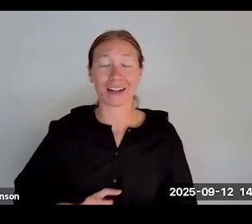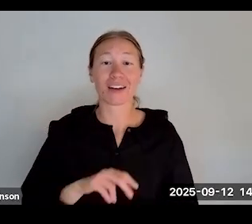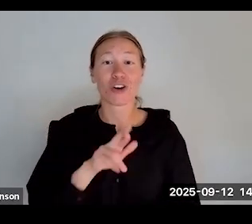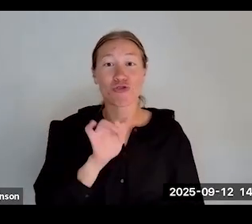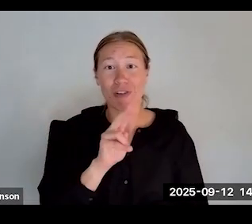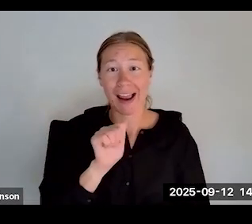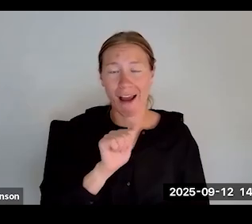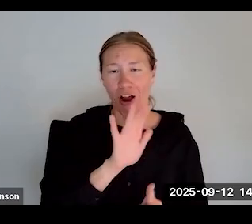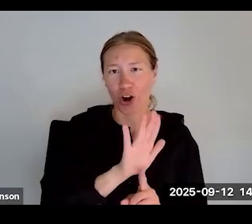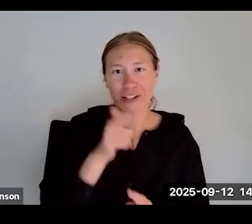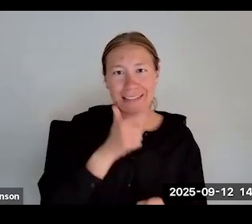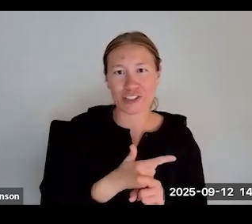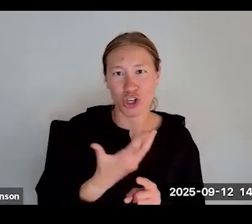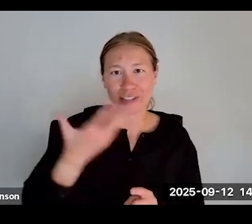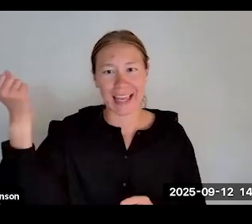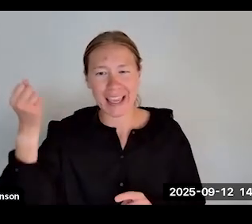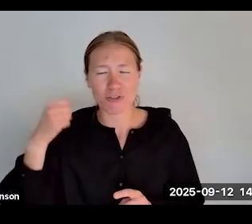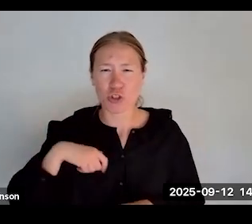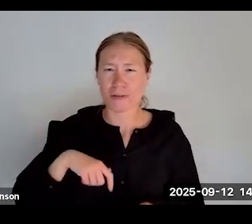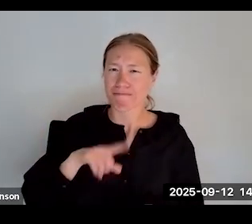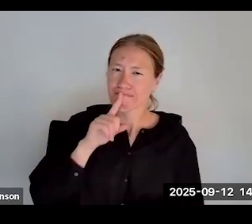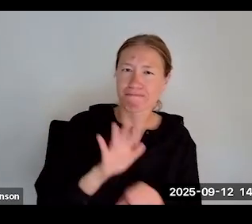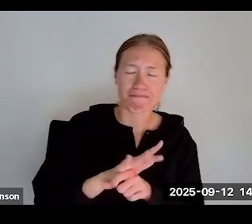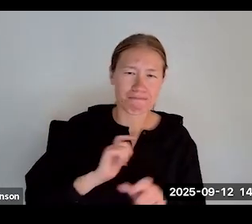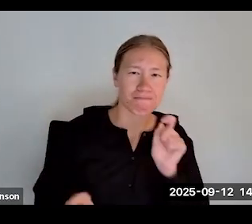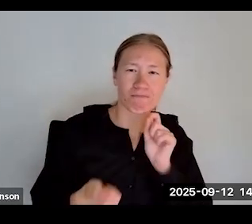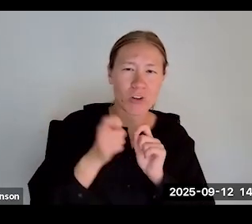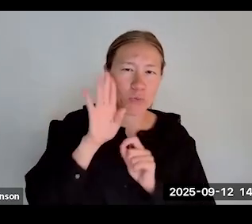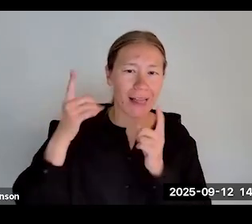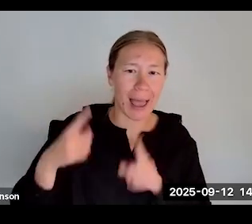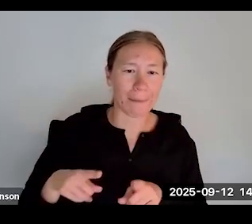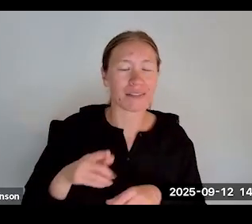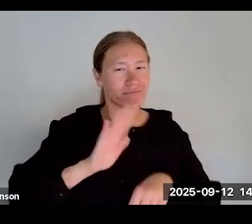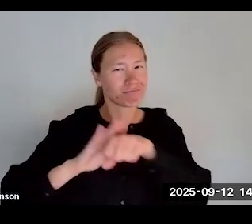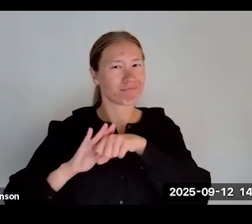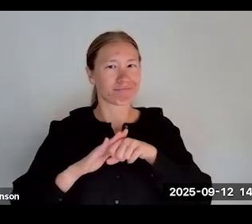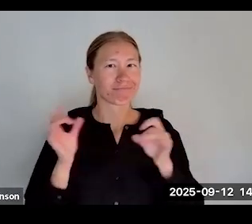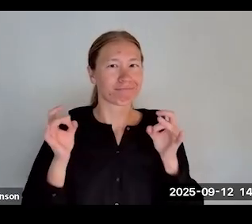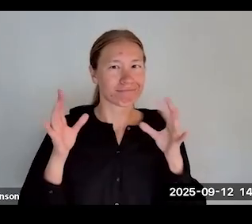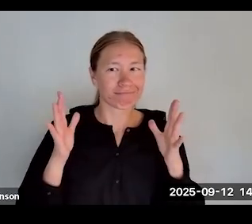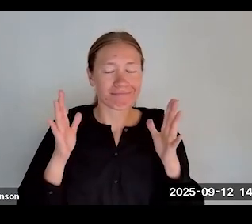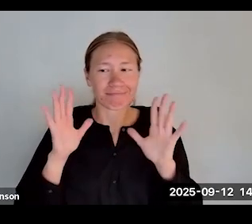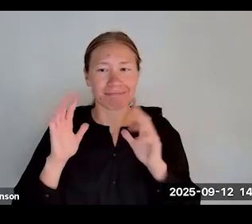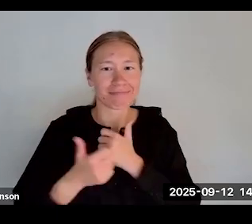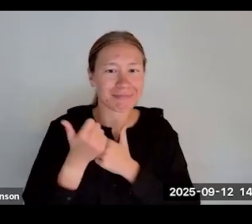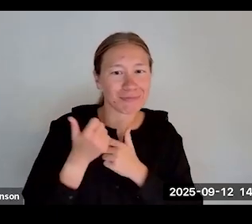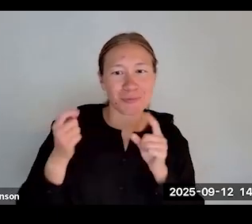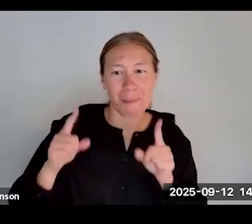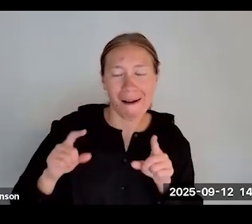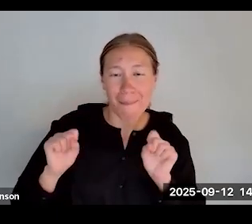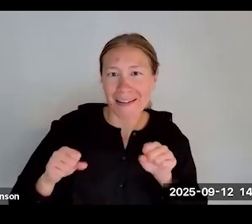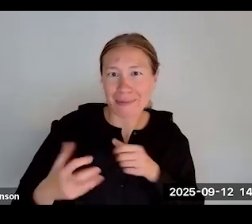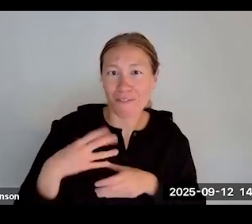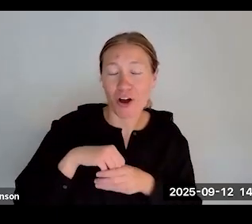revenge. This book also has content warnings for violence and explicit imagery. Raina is an interesting character, though. She